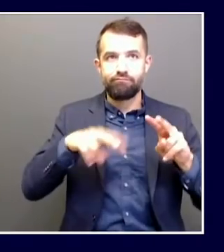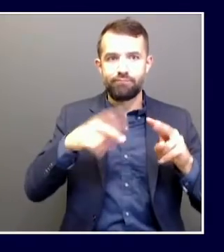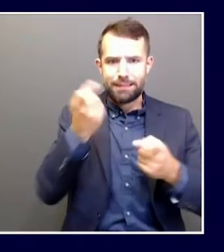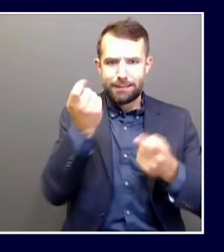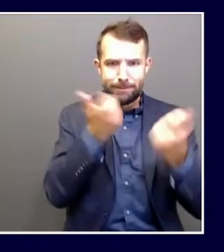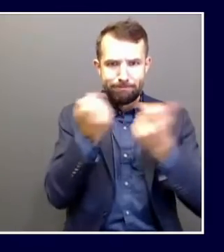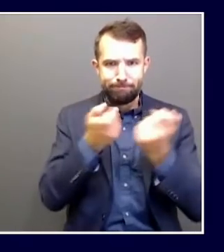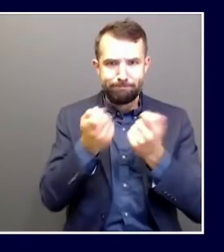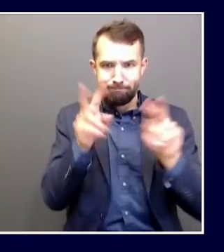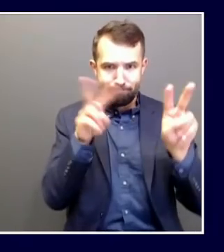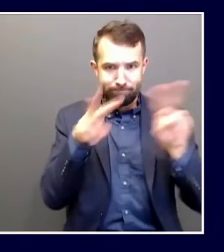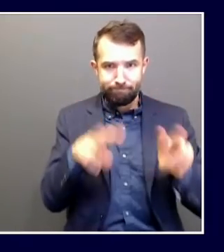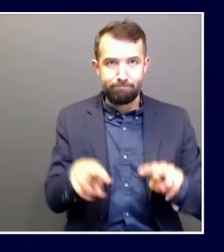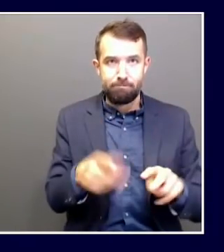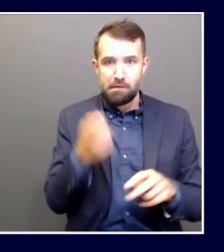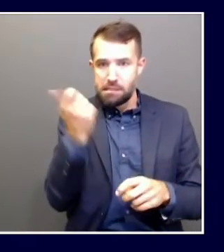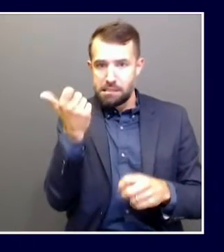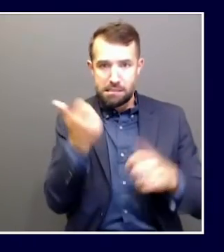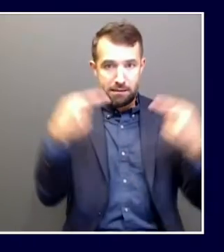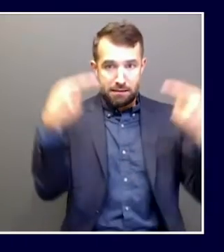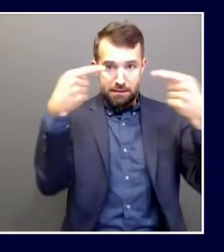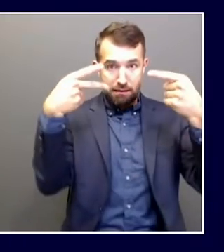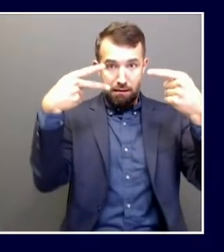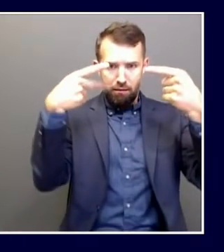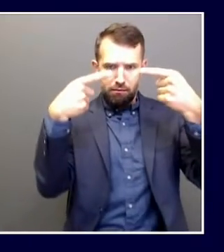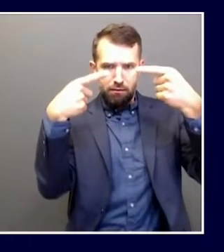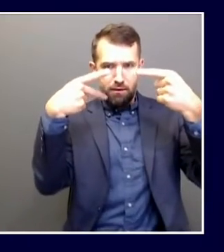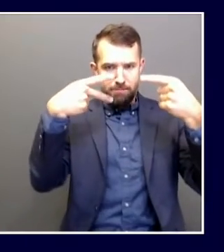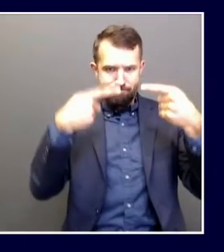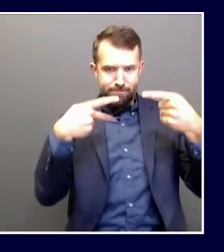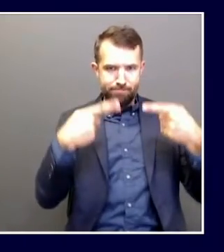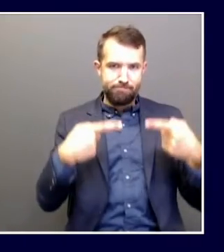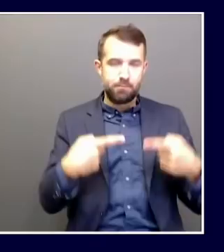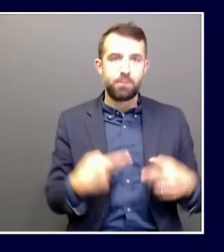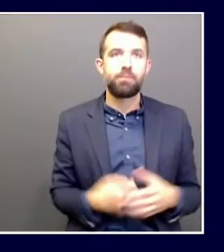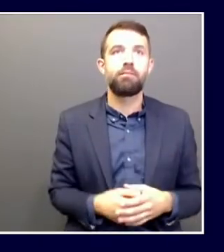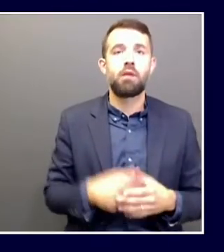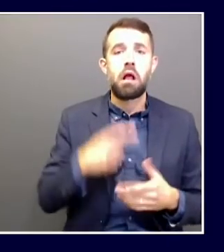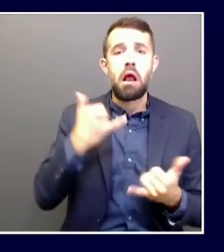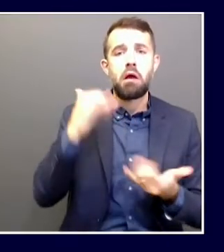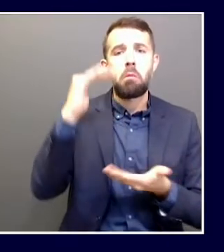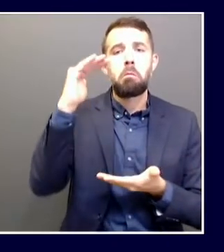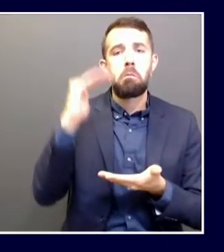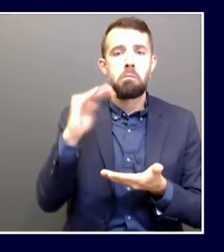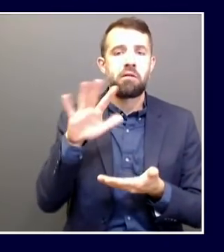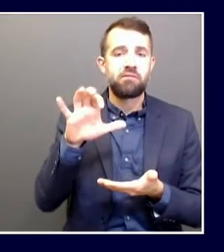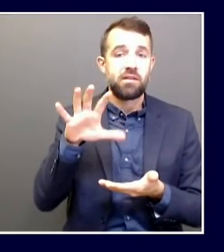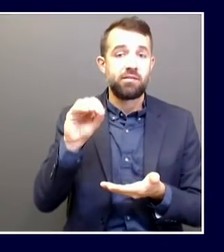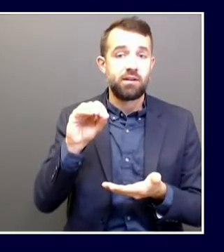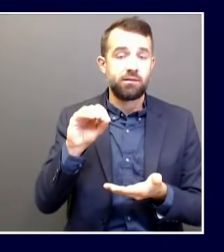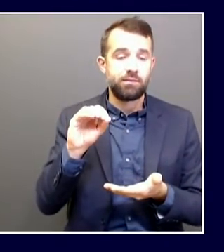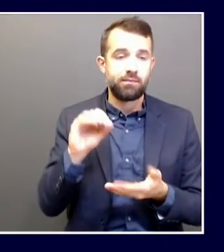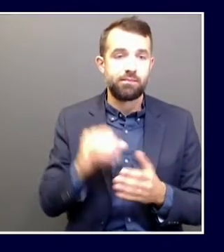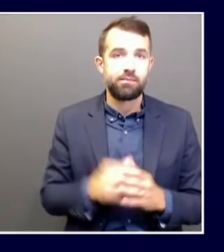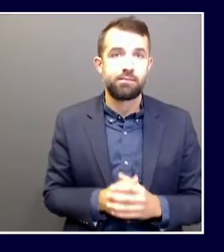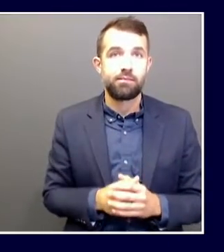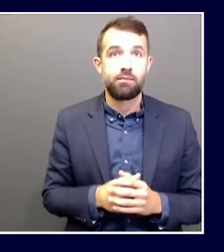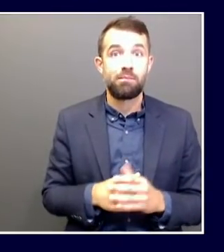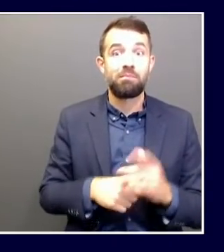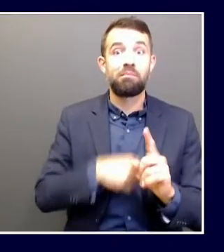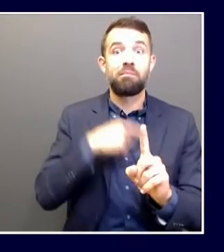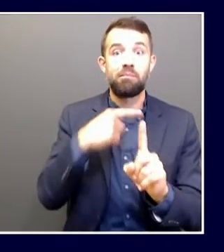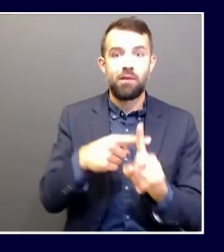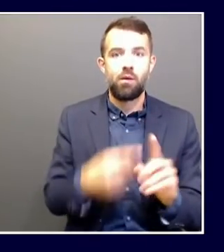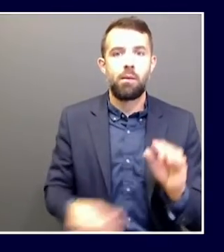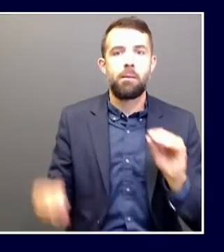bit, but as a result of that small diminution, plus adding even more people, I